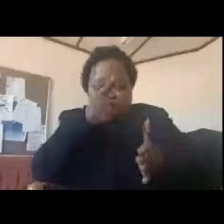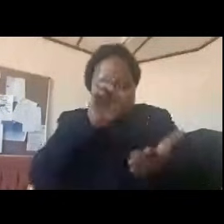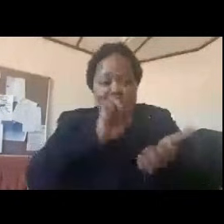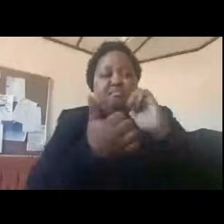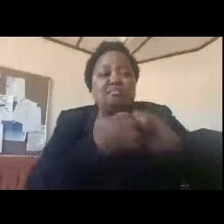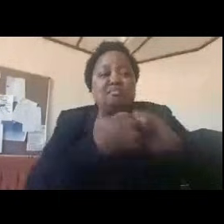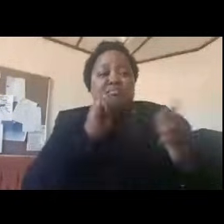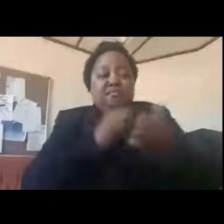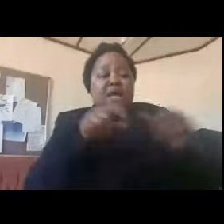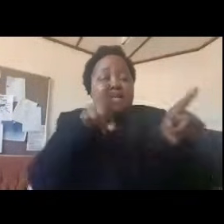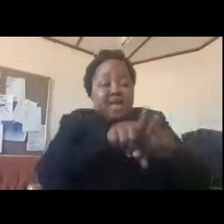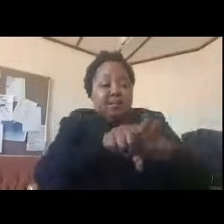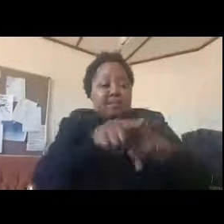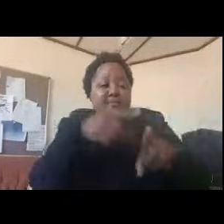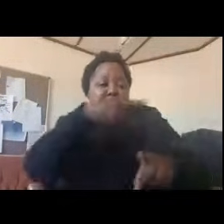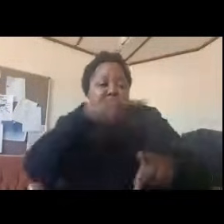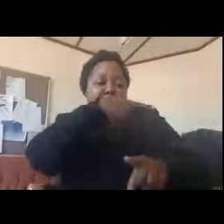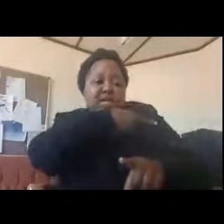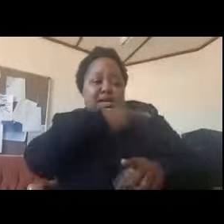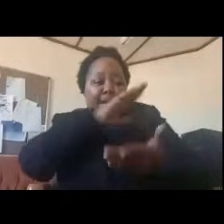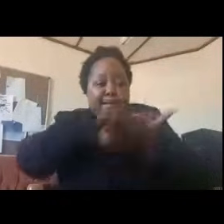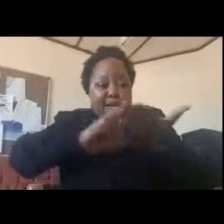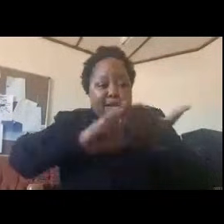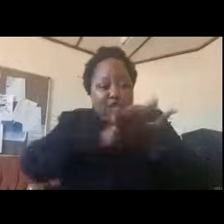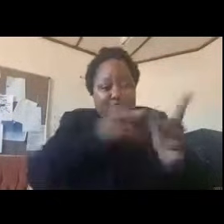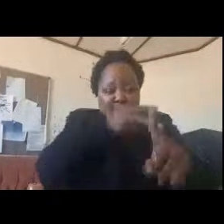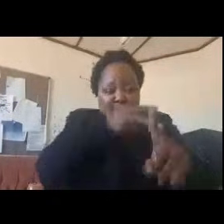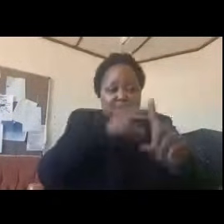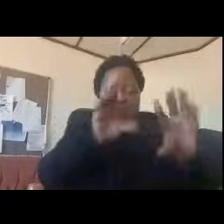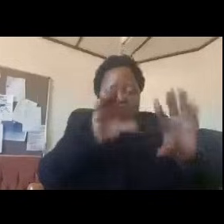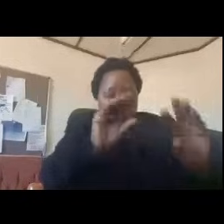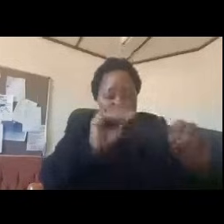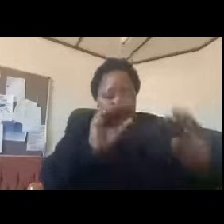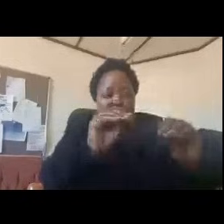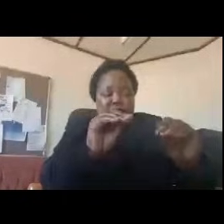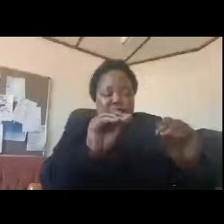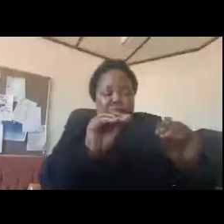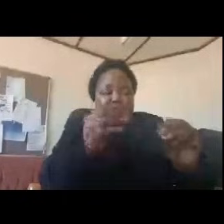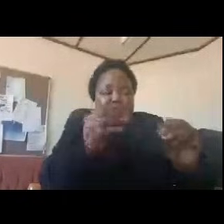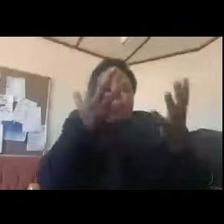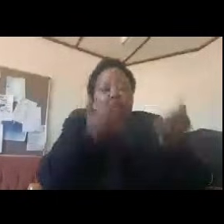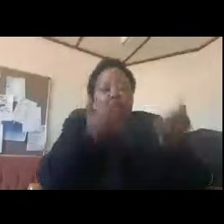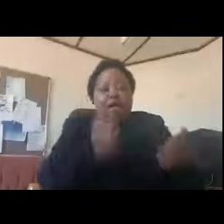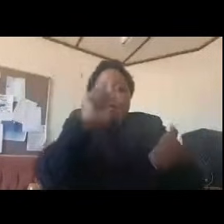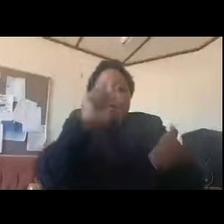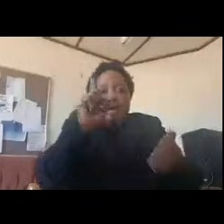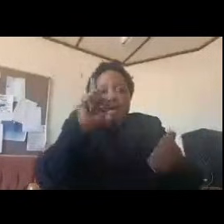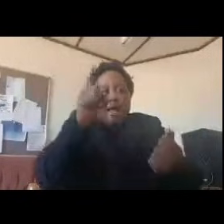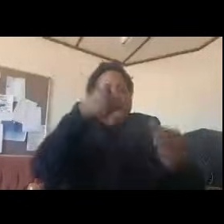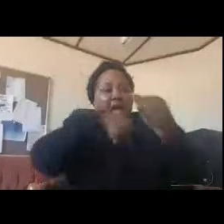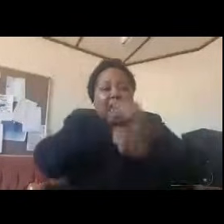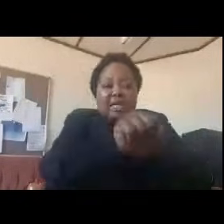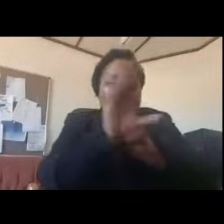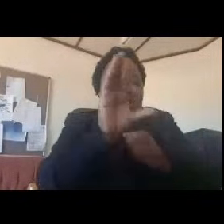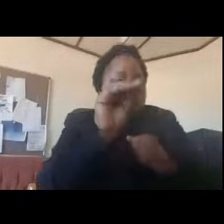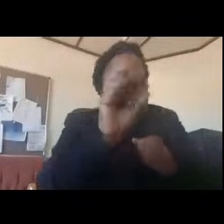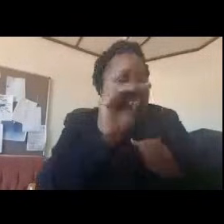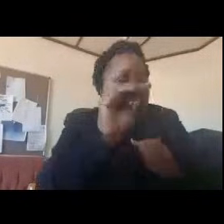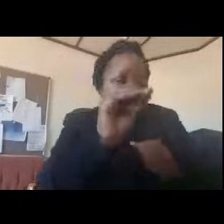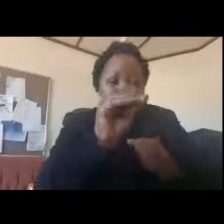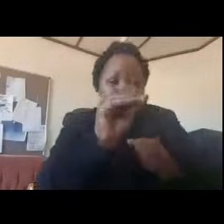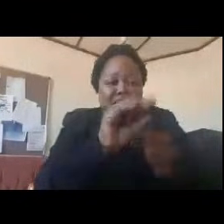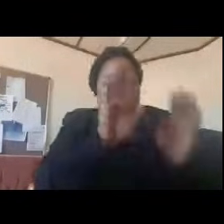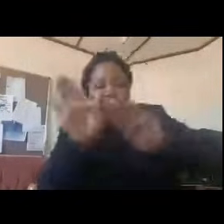violence. We have the medication, the Counter Domestic Violence Act, the safe shelters, the gender desks